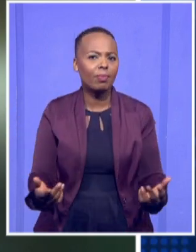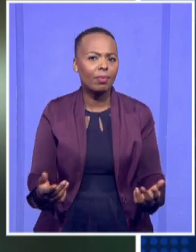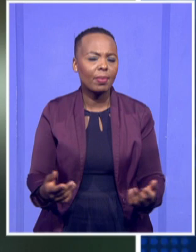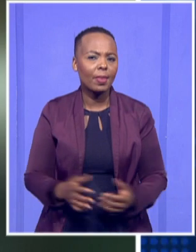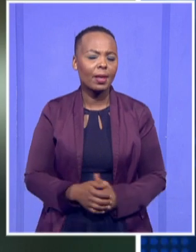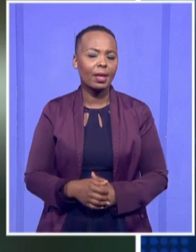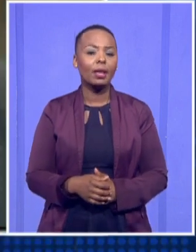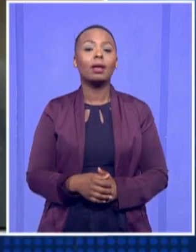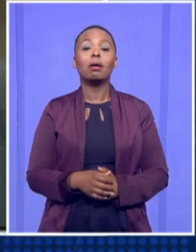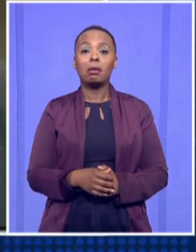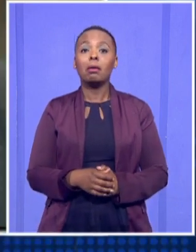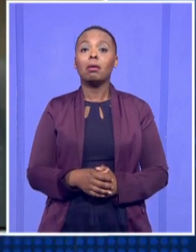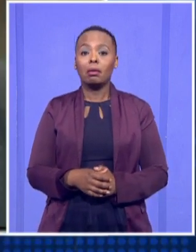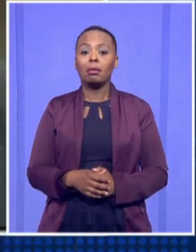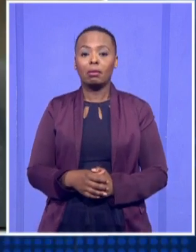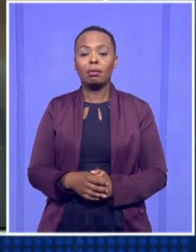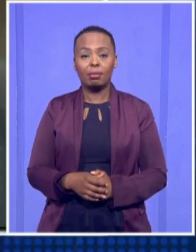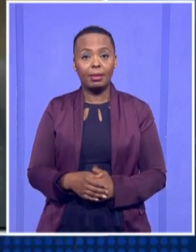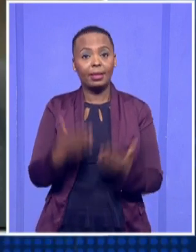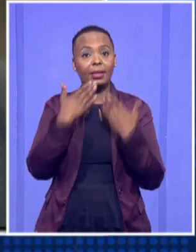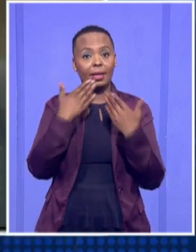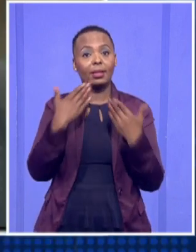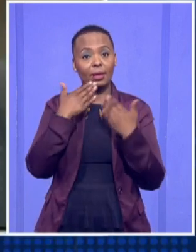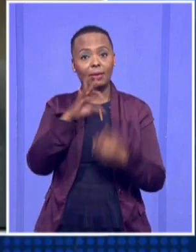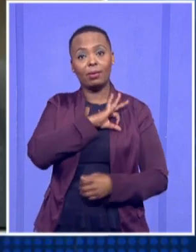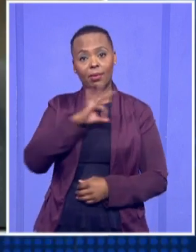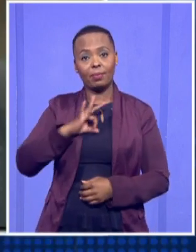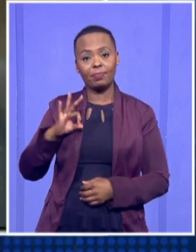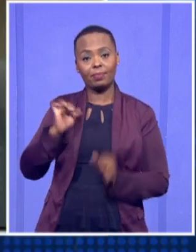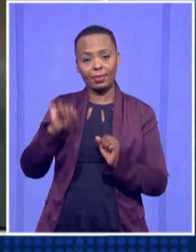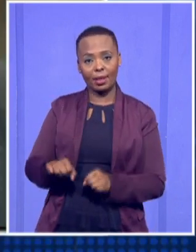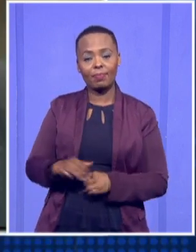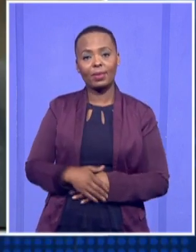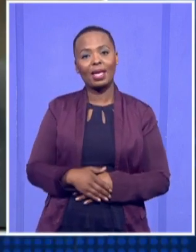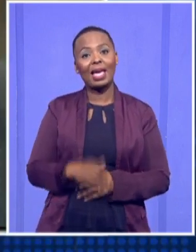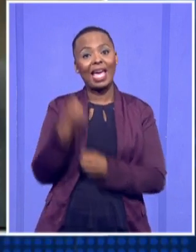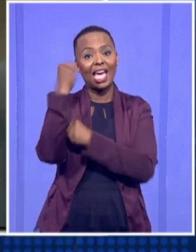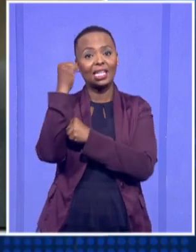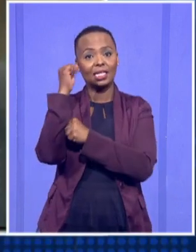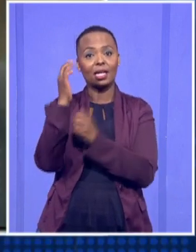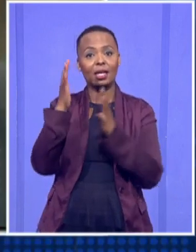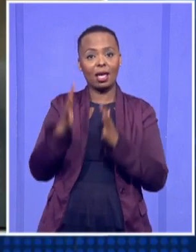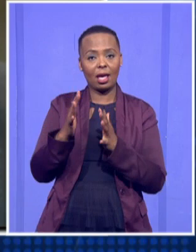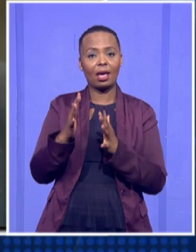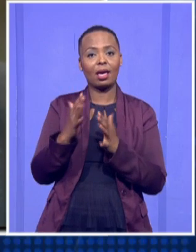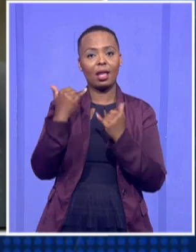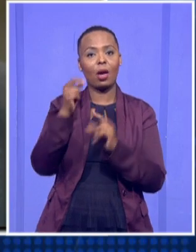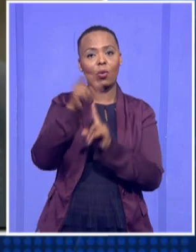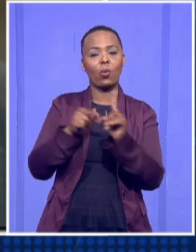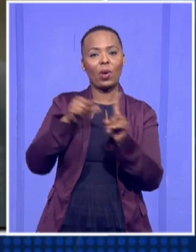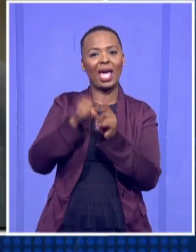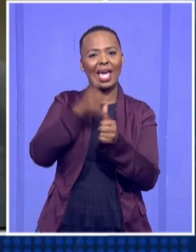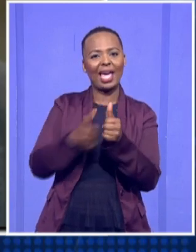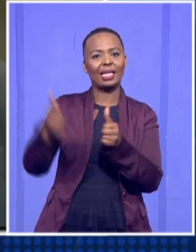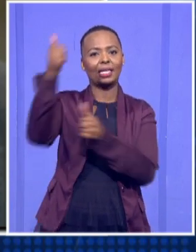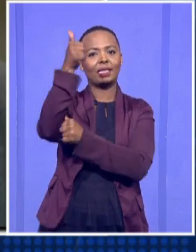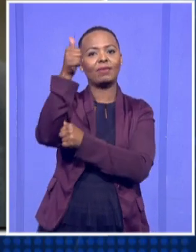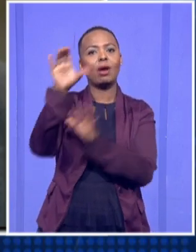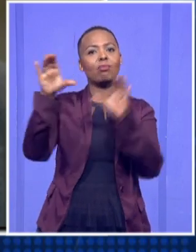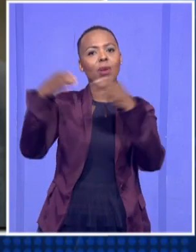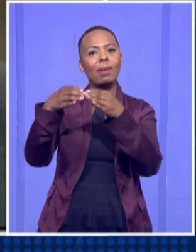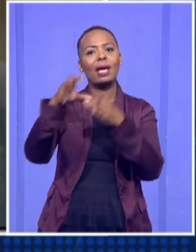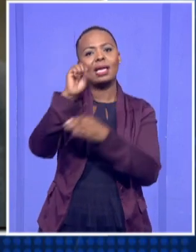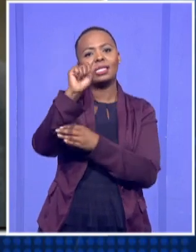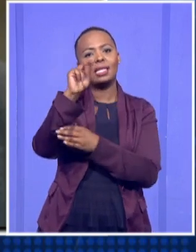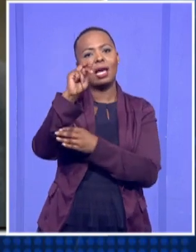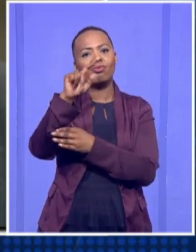All right, Mr. Louw Kannemeyer, thank you very much indeed for that. You're an engineering executive at Sanral, and while indeed you say